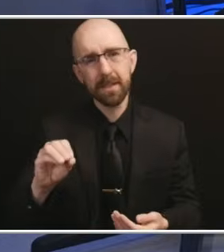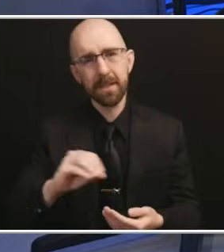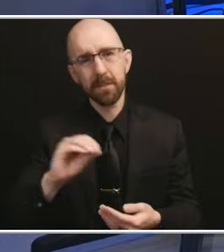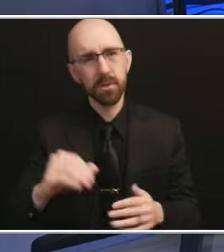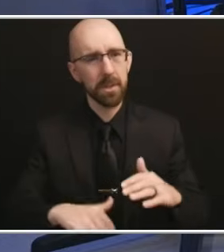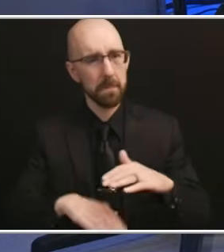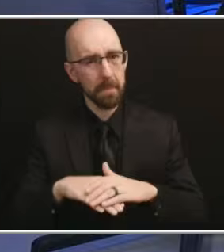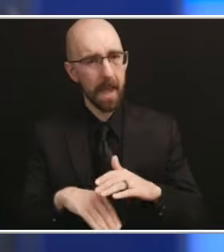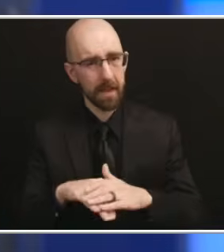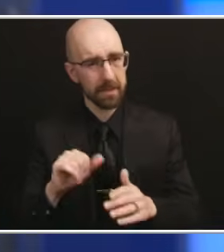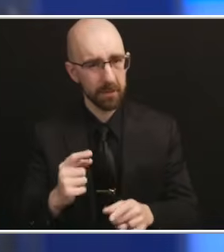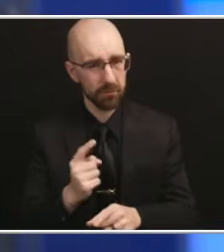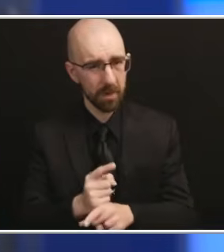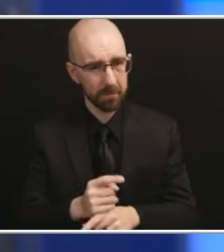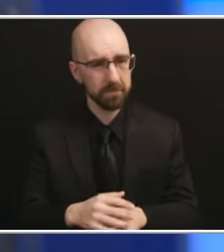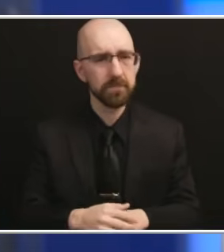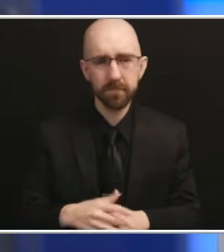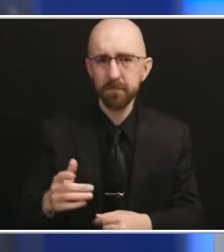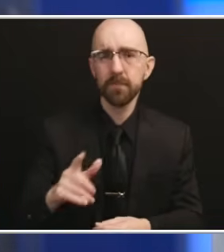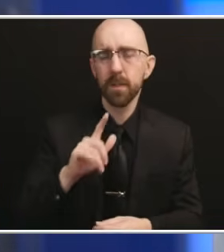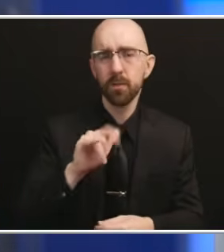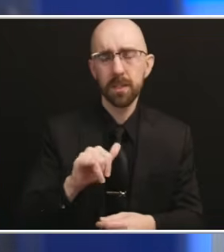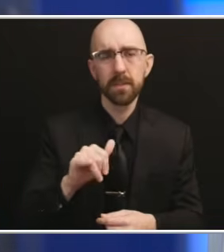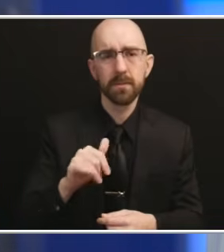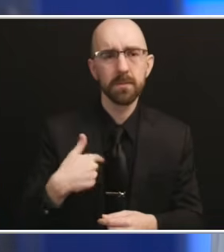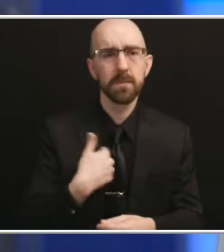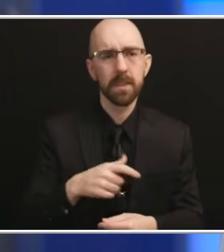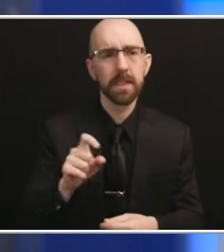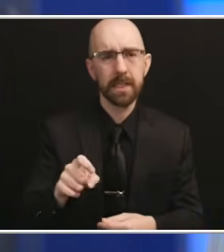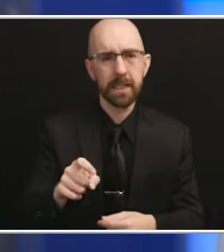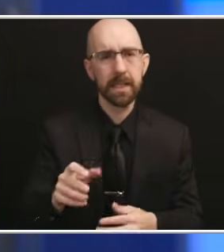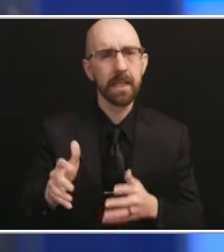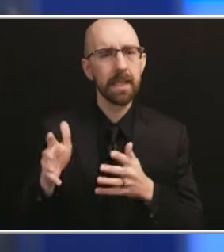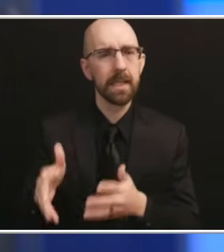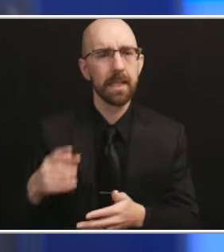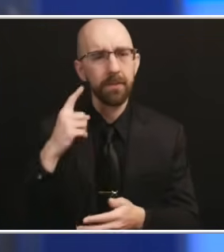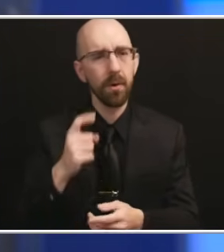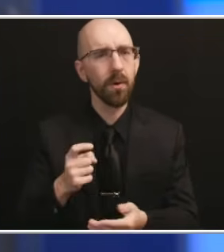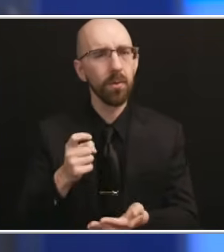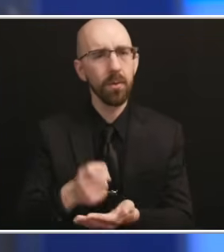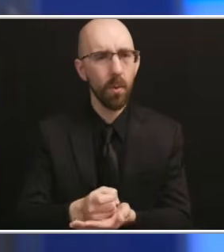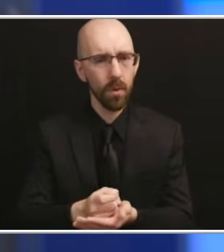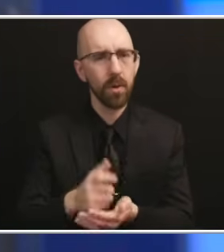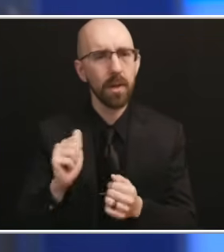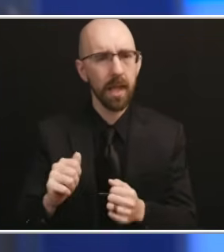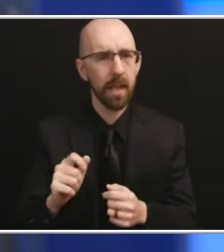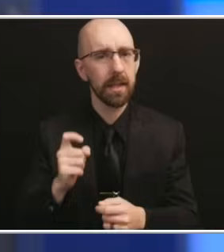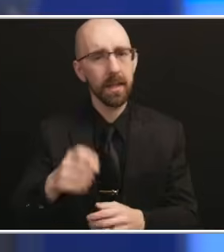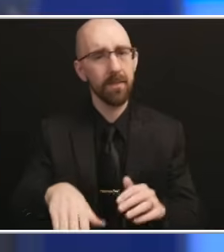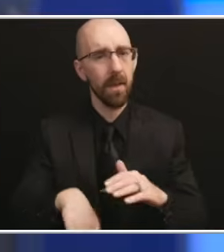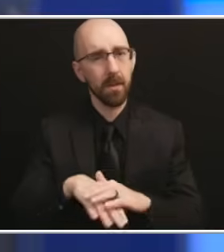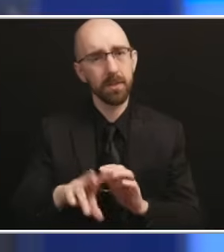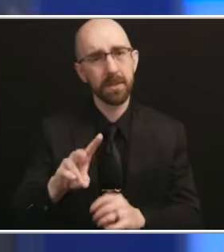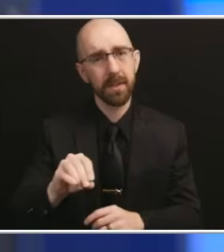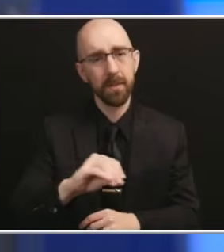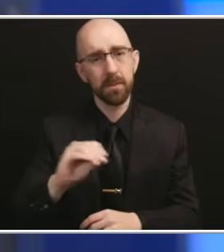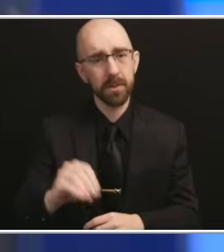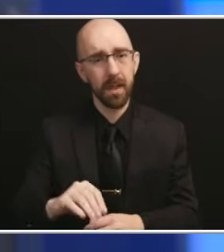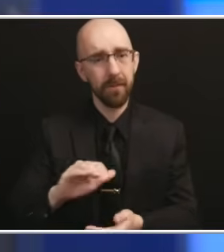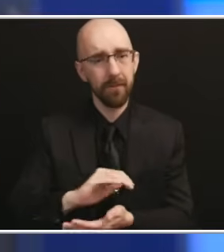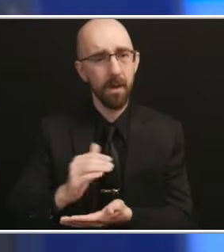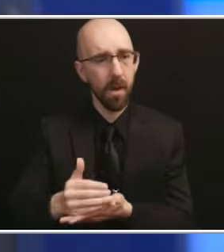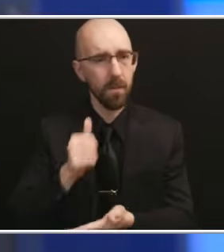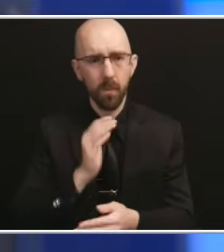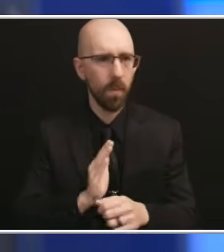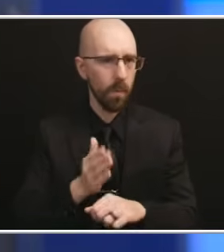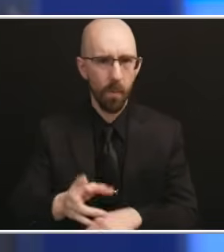Clay? Yeah, really we needed to leave for the donor can give up to 70% of their volume. Oh, wow. We don't go over